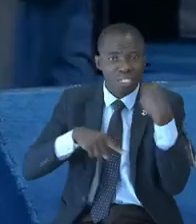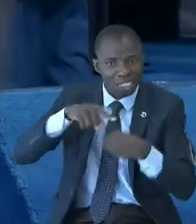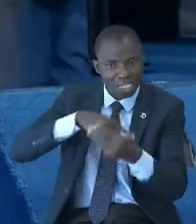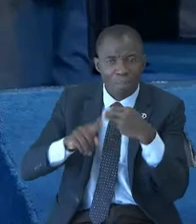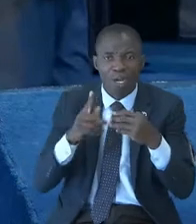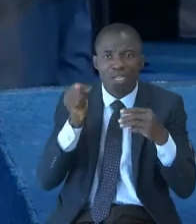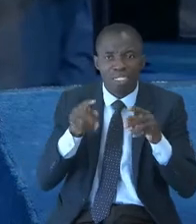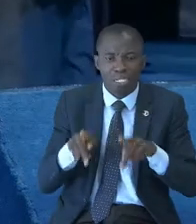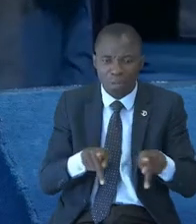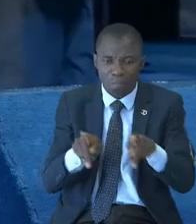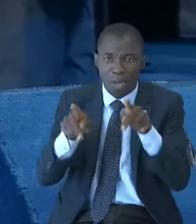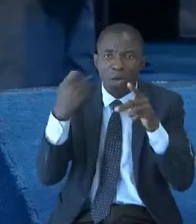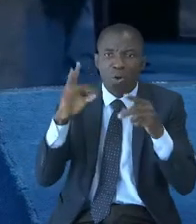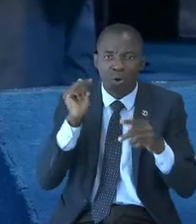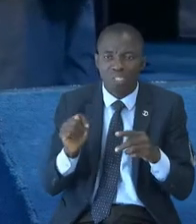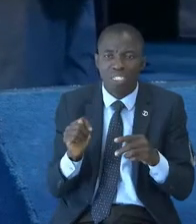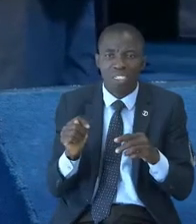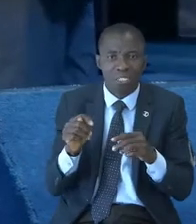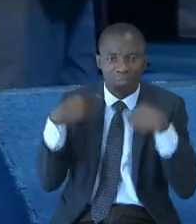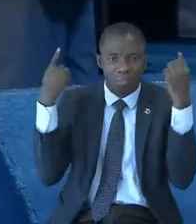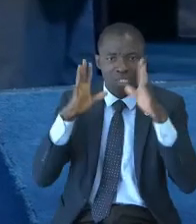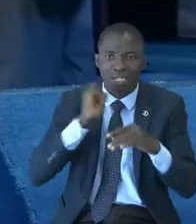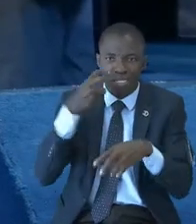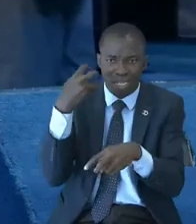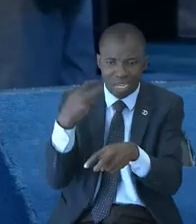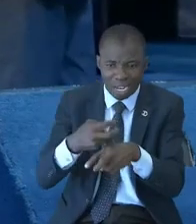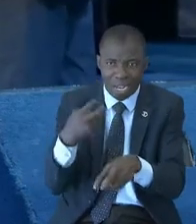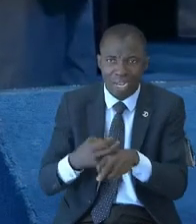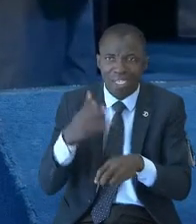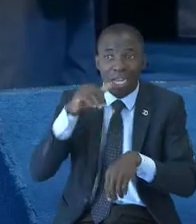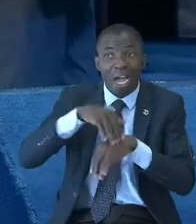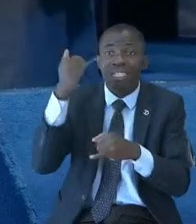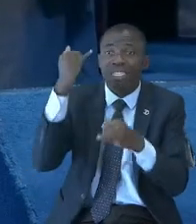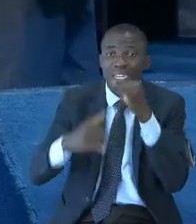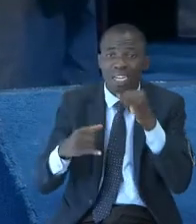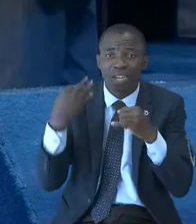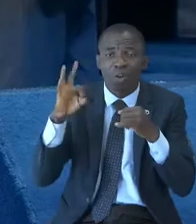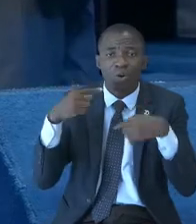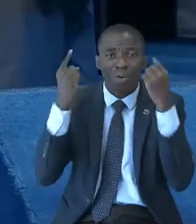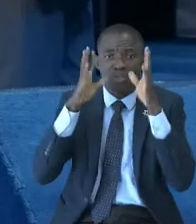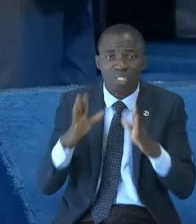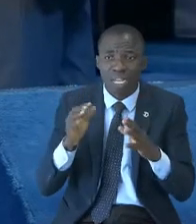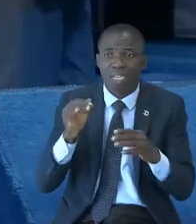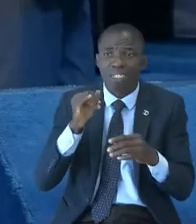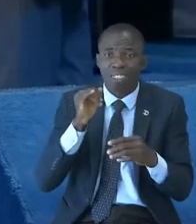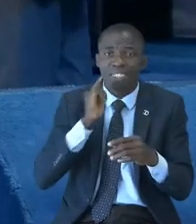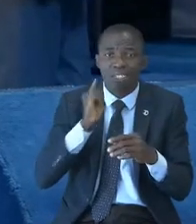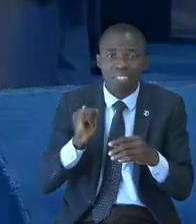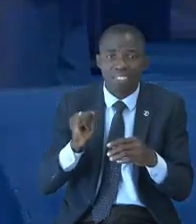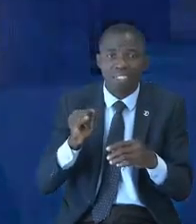path of the transgressor is hard, and the end of transgression